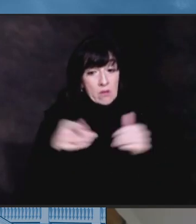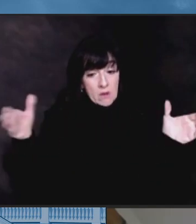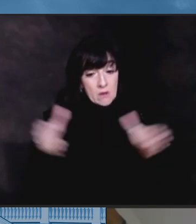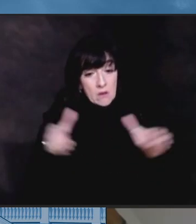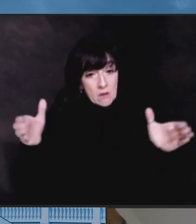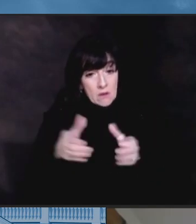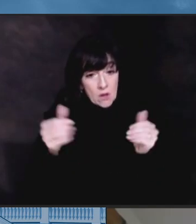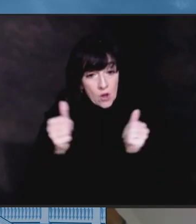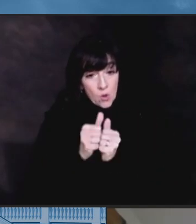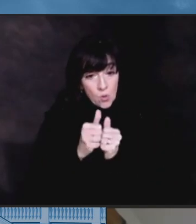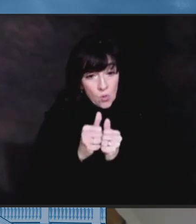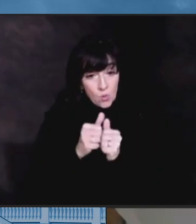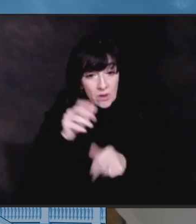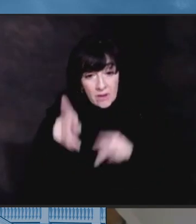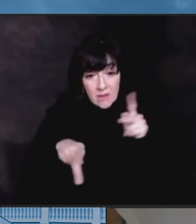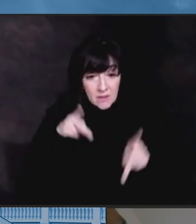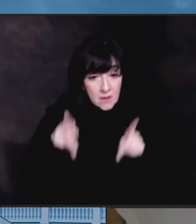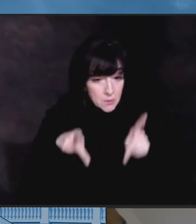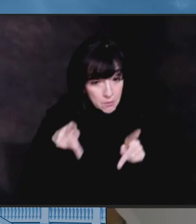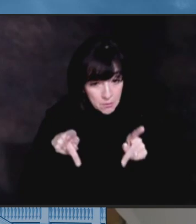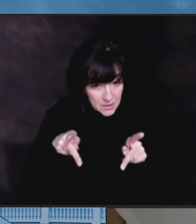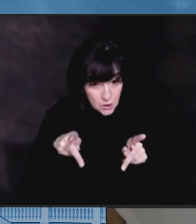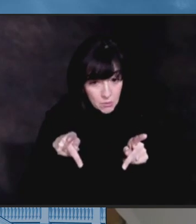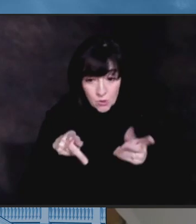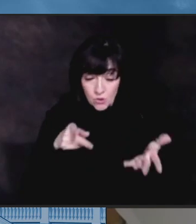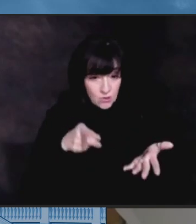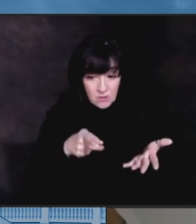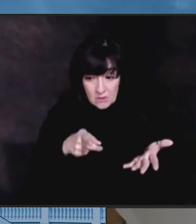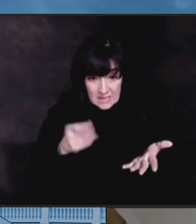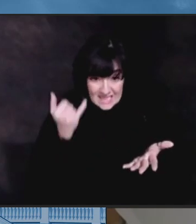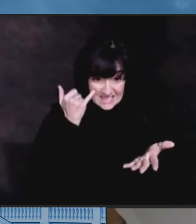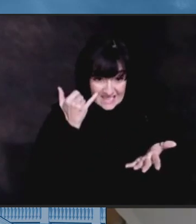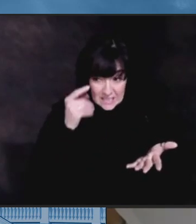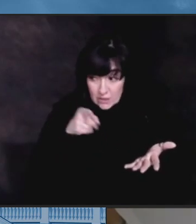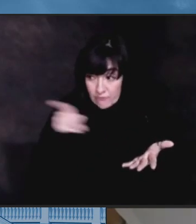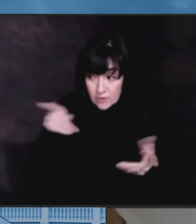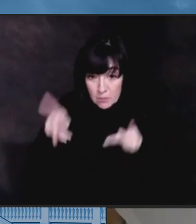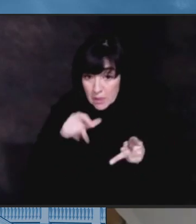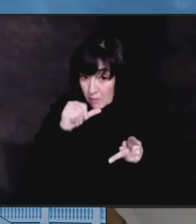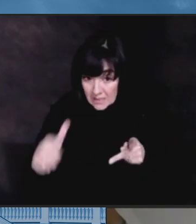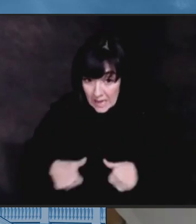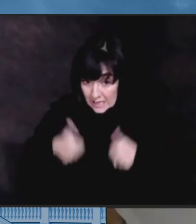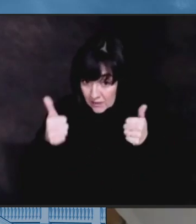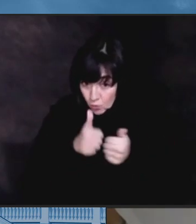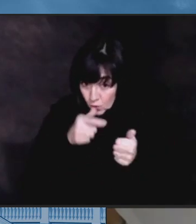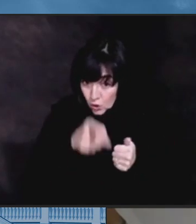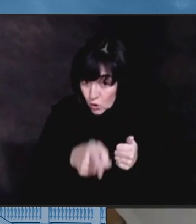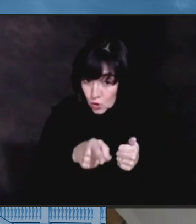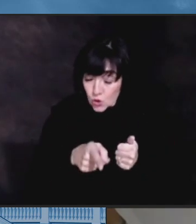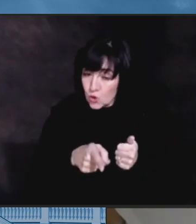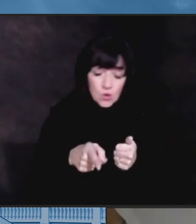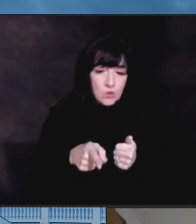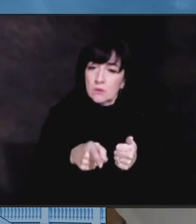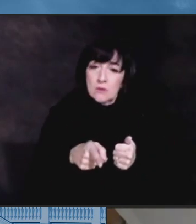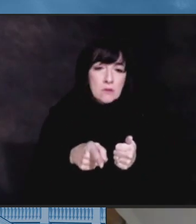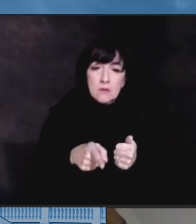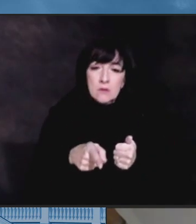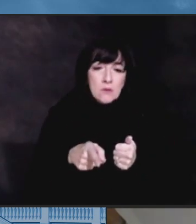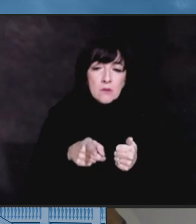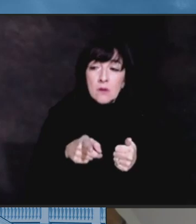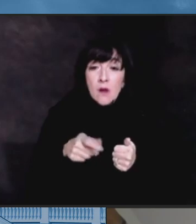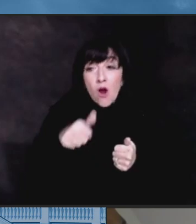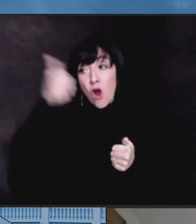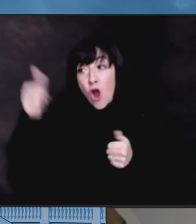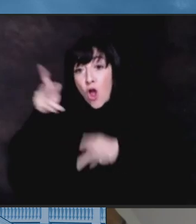you is not your wife or your son or your daughter, then you ought to be wearing a mask even in your own home. And certainly when you're out